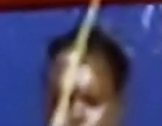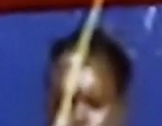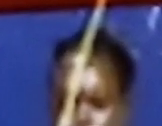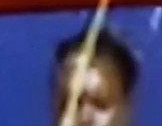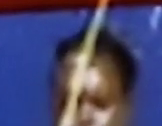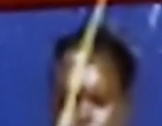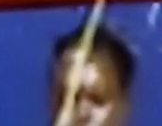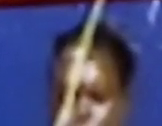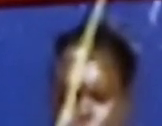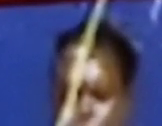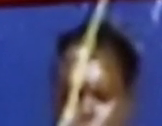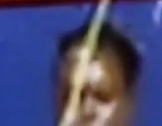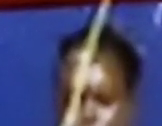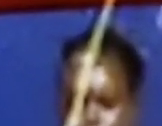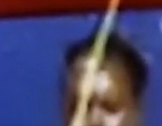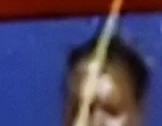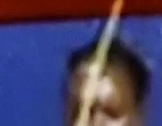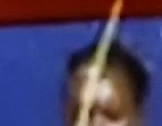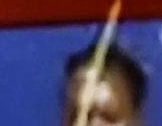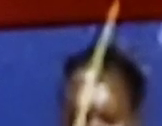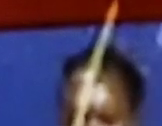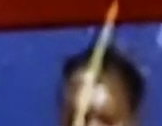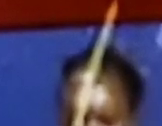times have I made videos talking about